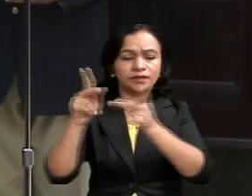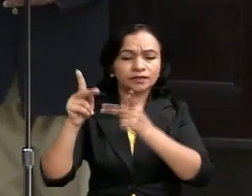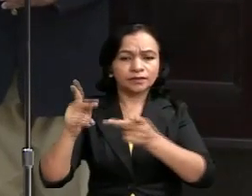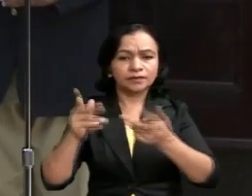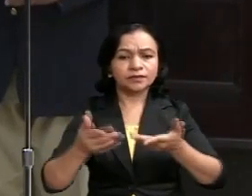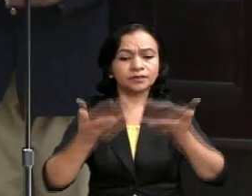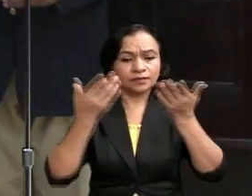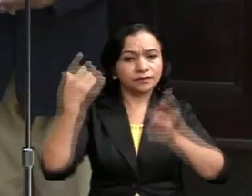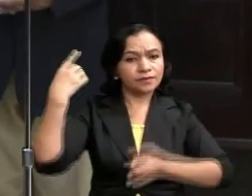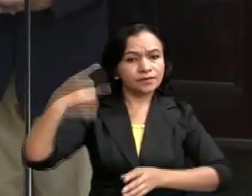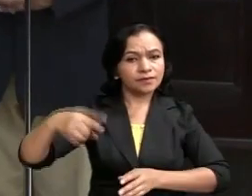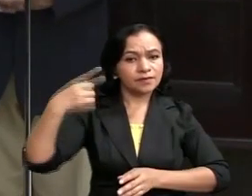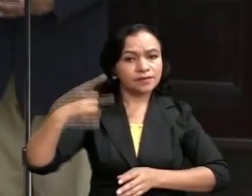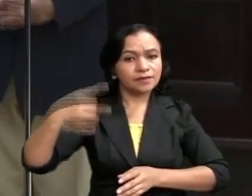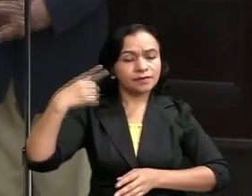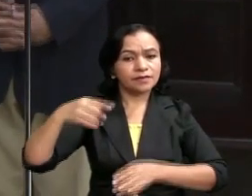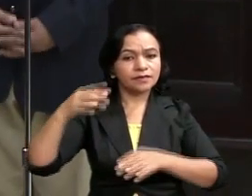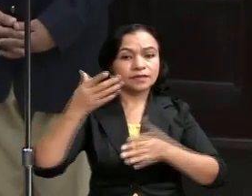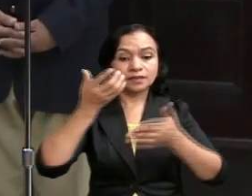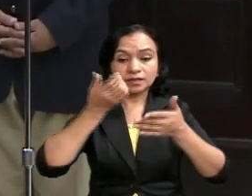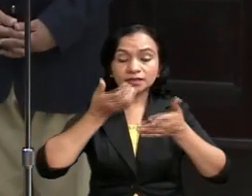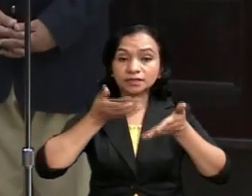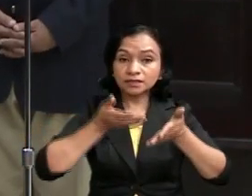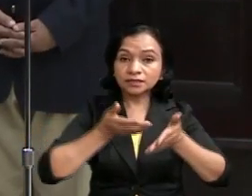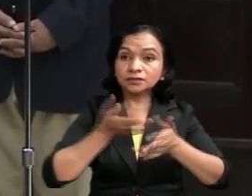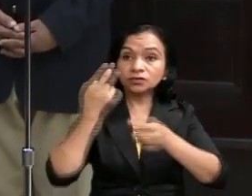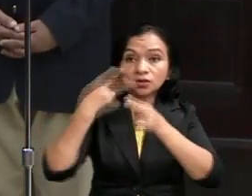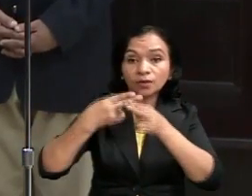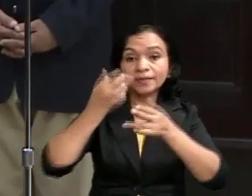el derecho de ser llamados hijos de Dios. As